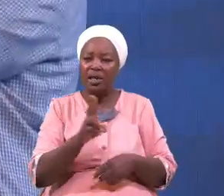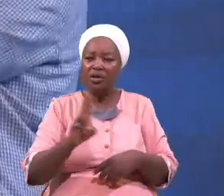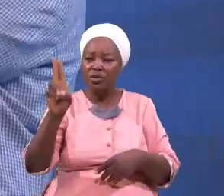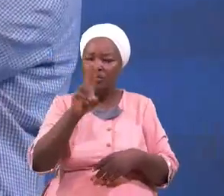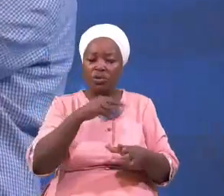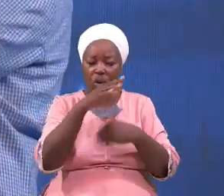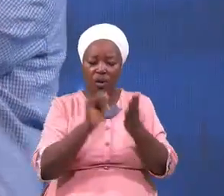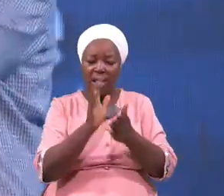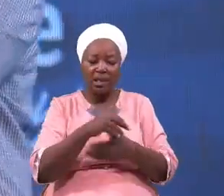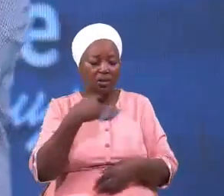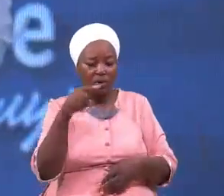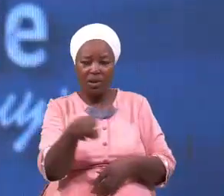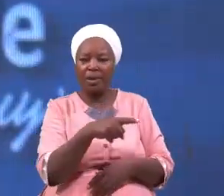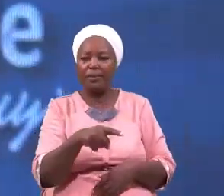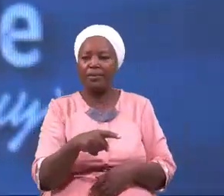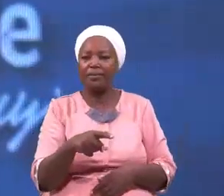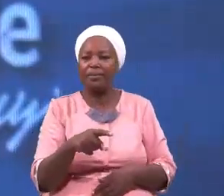what he said.